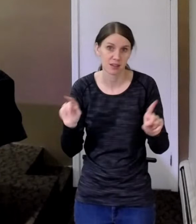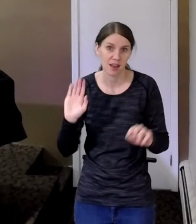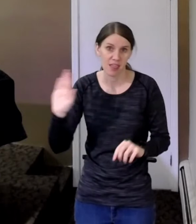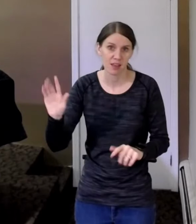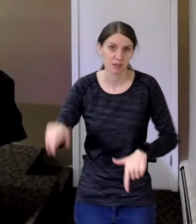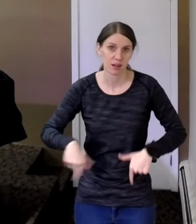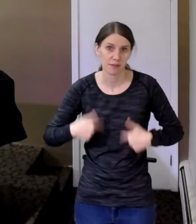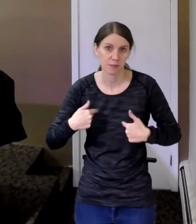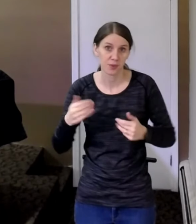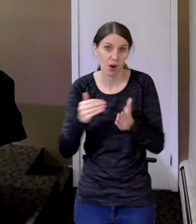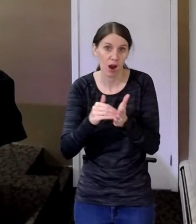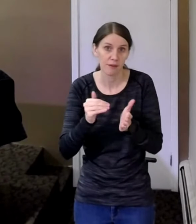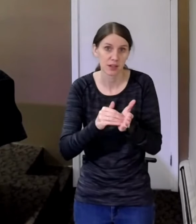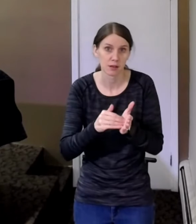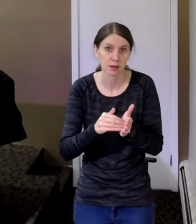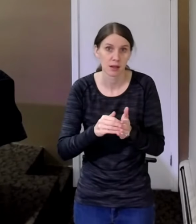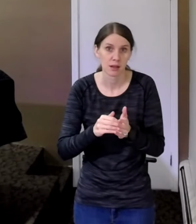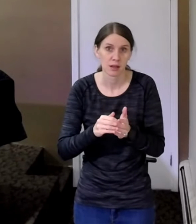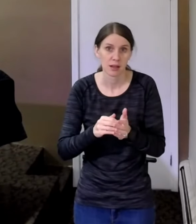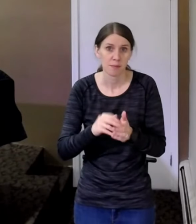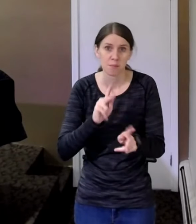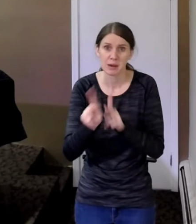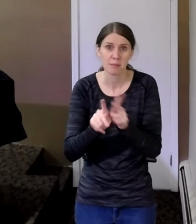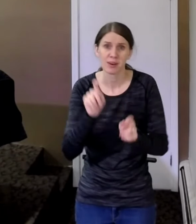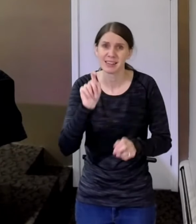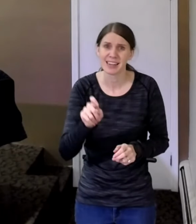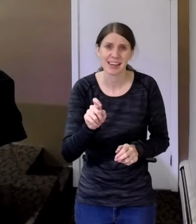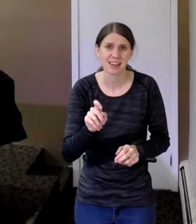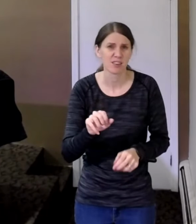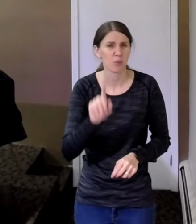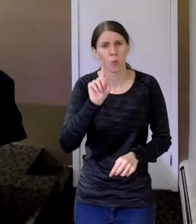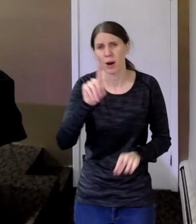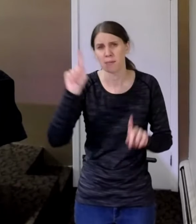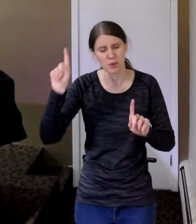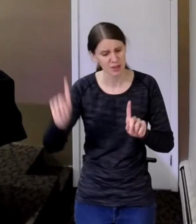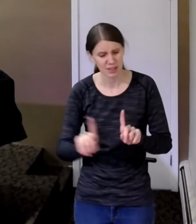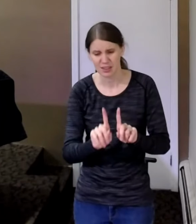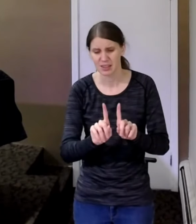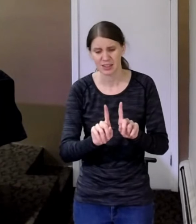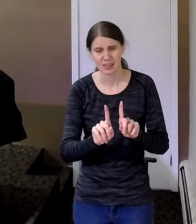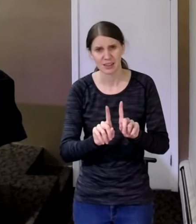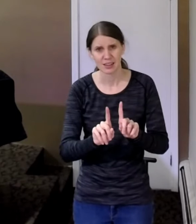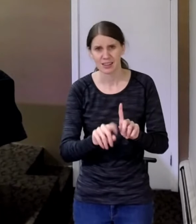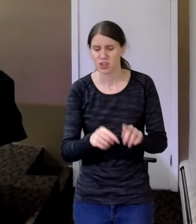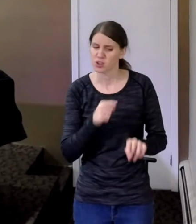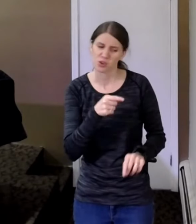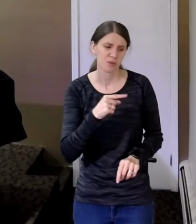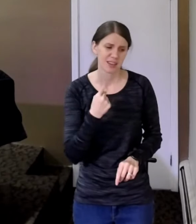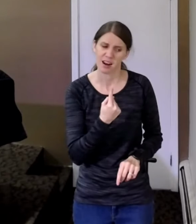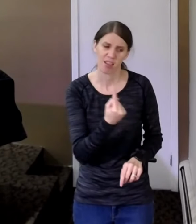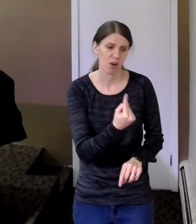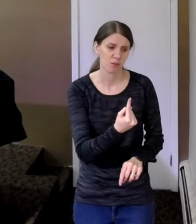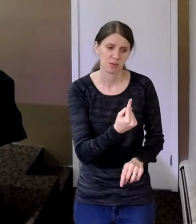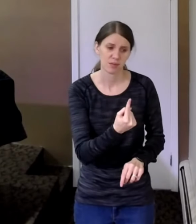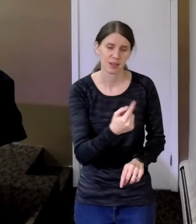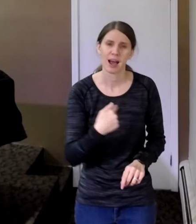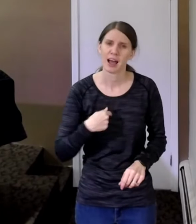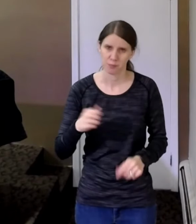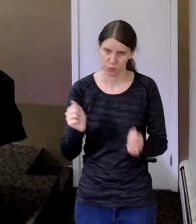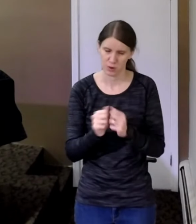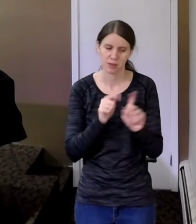A lot of times, all people need is someone to come alongside and say, "You're not alone. I'll be here with you through